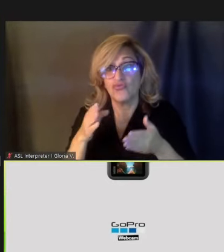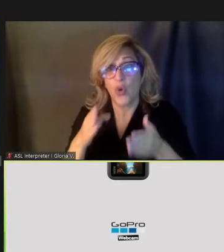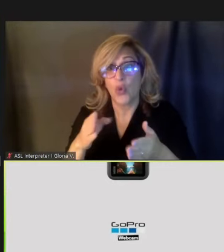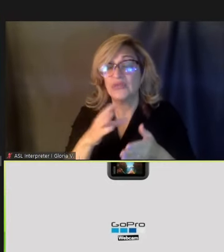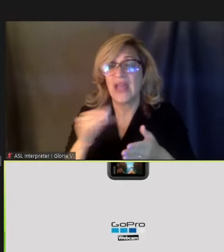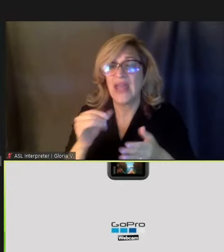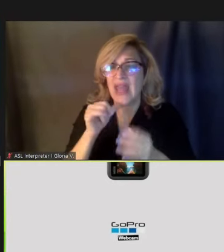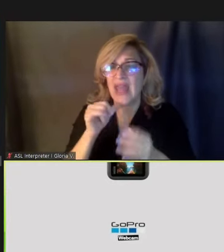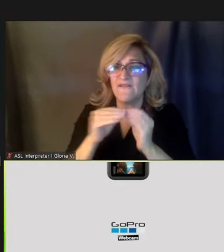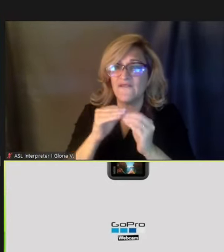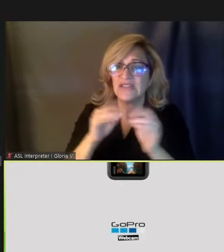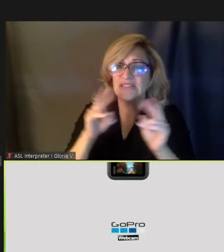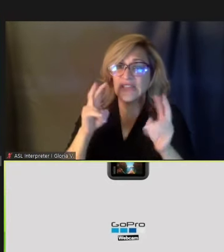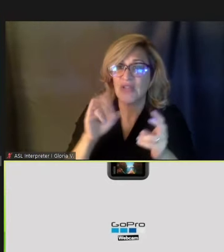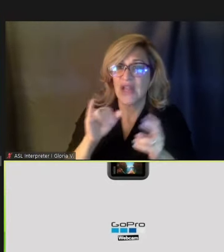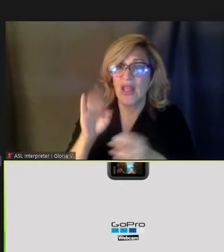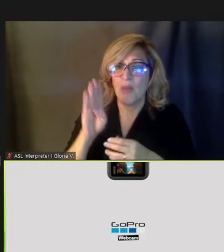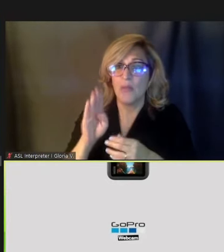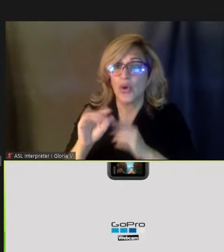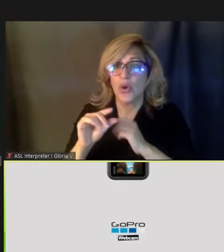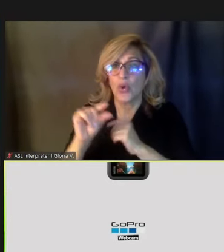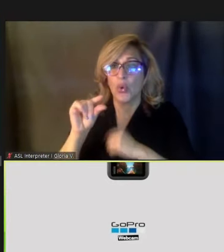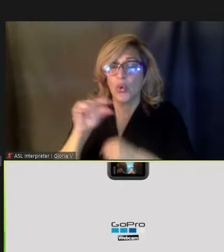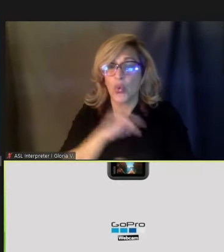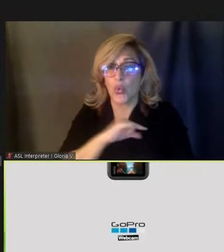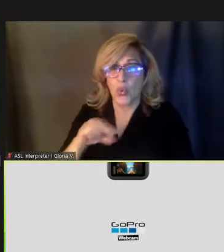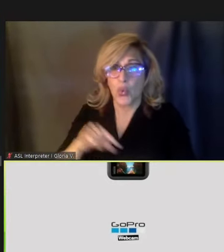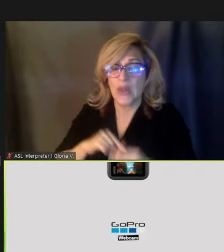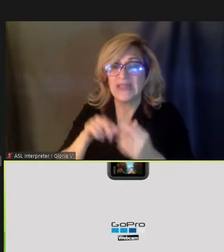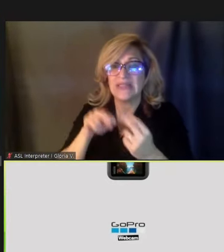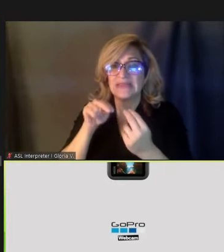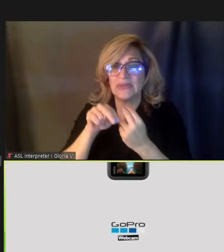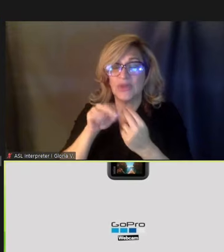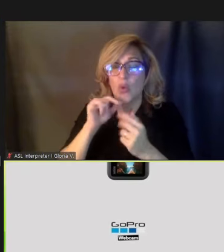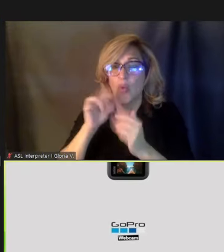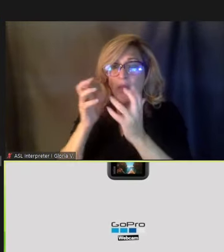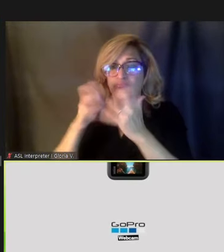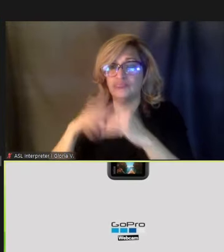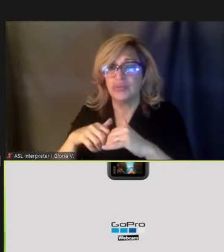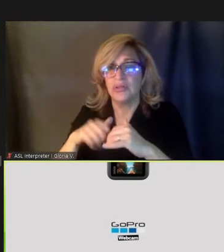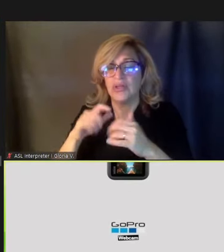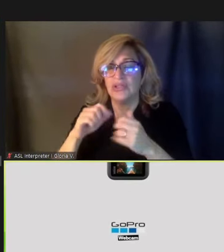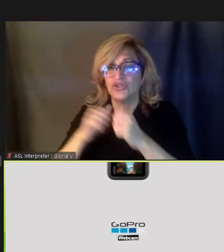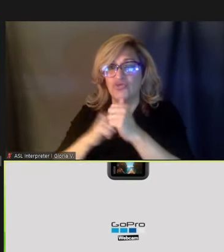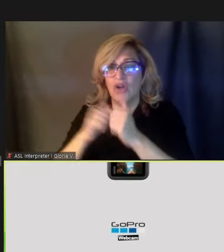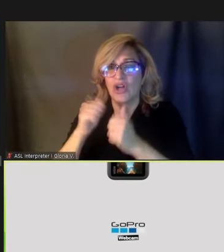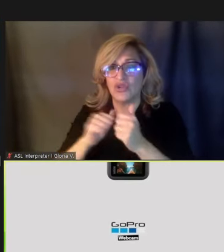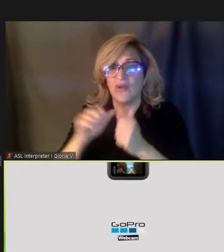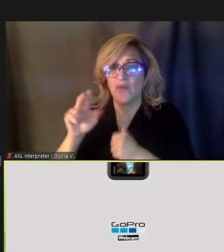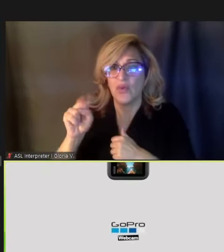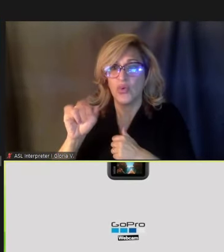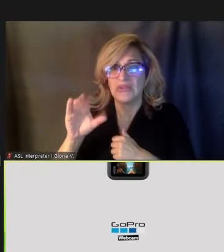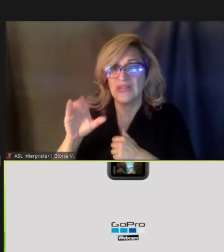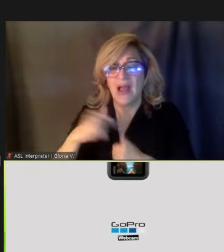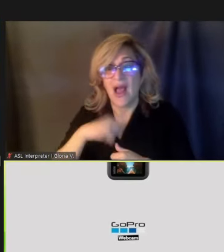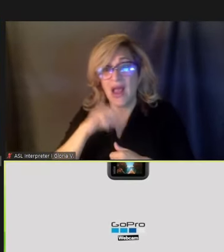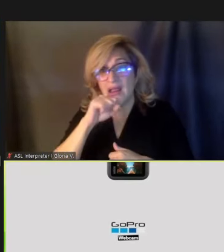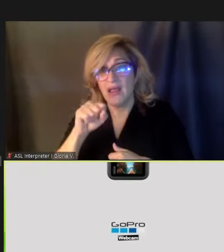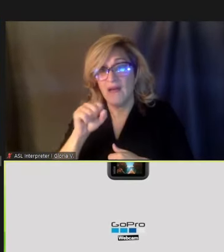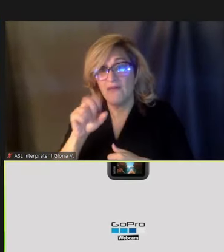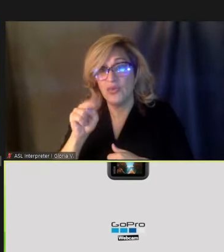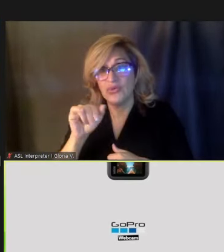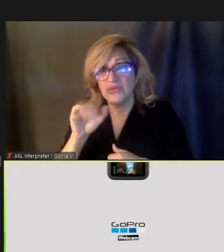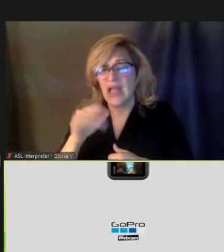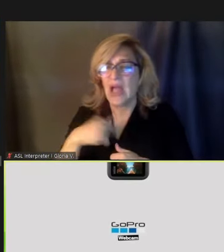and will not fix issues like the Brooklyn Queens Expressway or the crumbling infrastructure in New York City. I love New York City, not the radical parties and